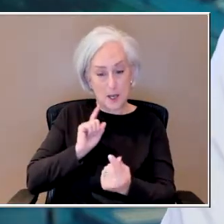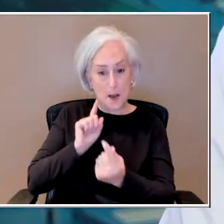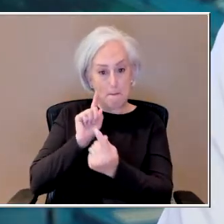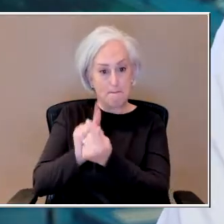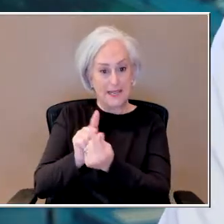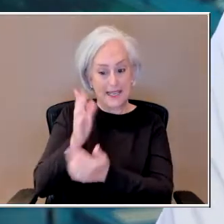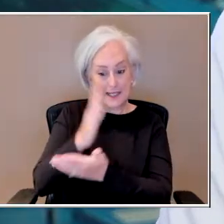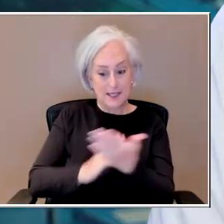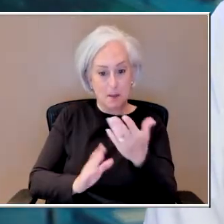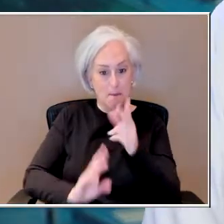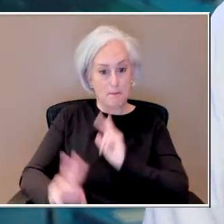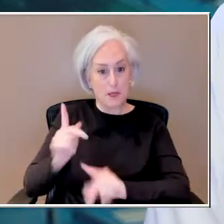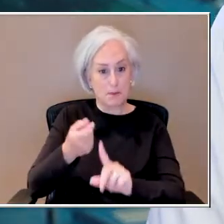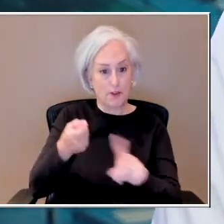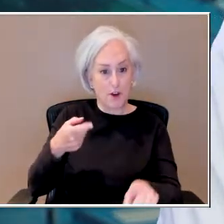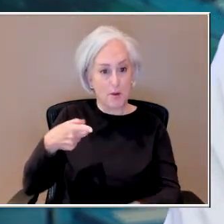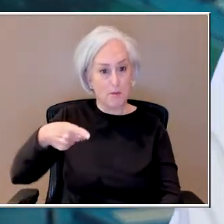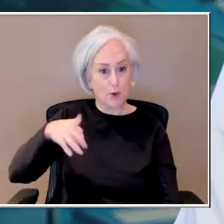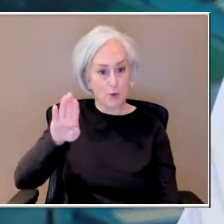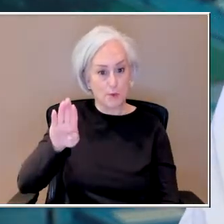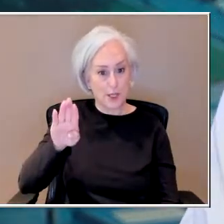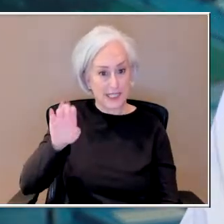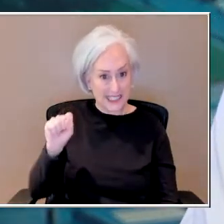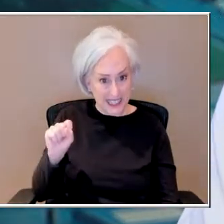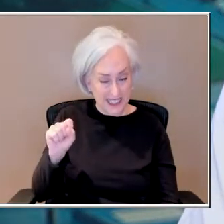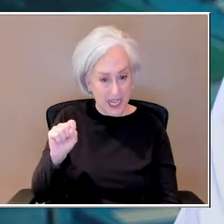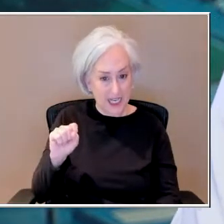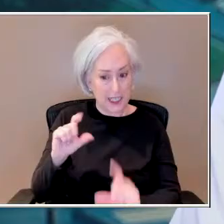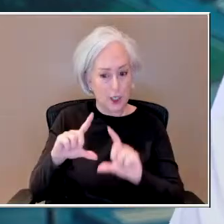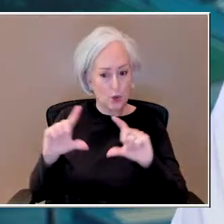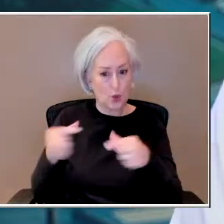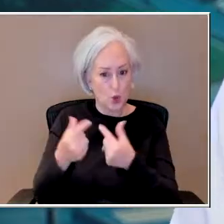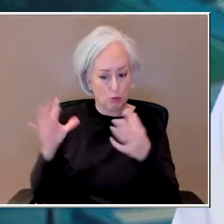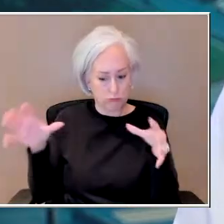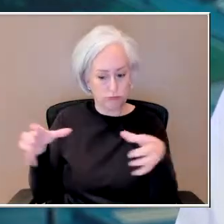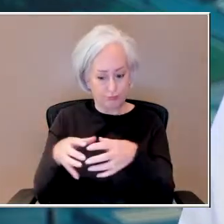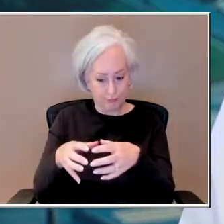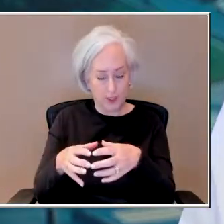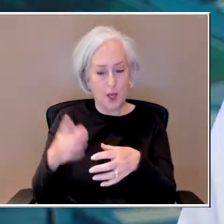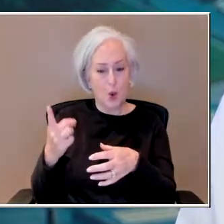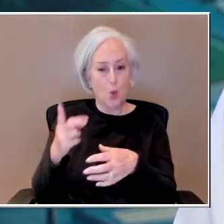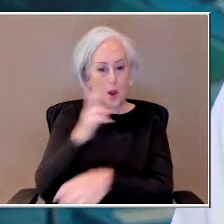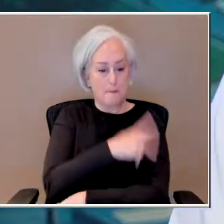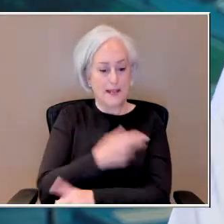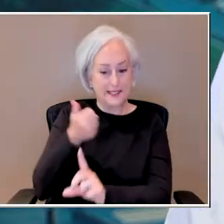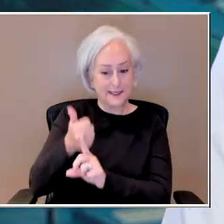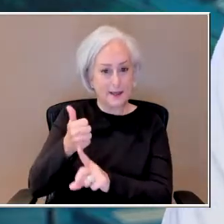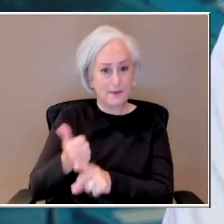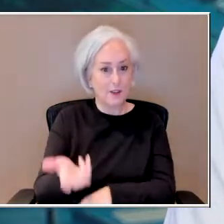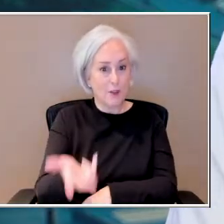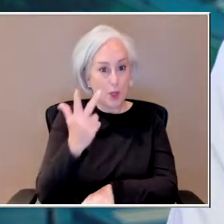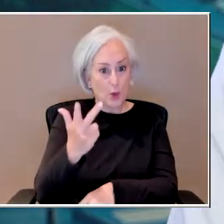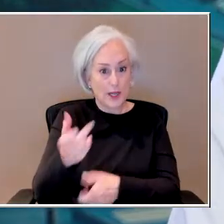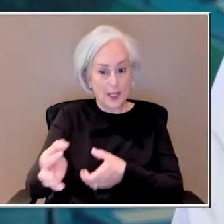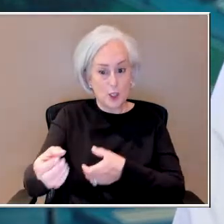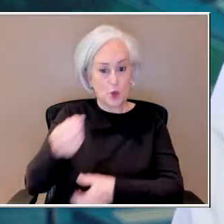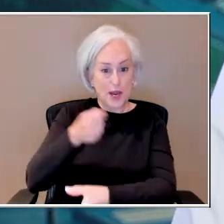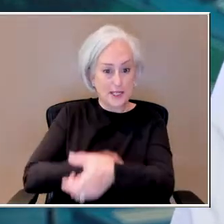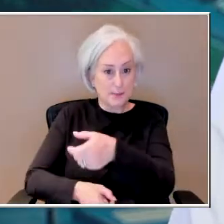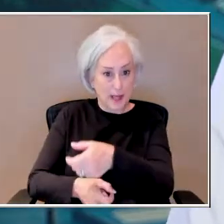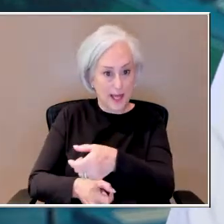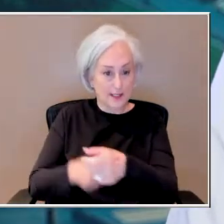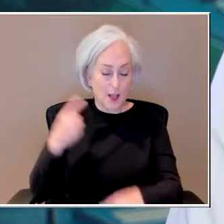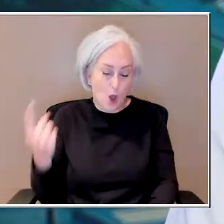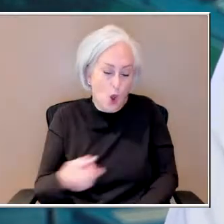Belly Society or groups, that there was a patient that had 3 kidney transplants. So there's always a possibility. On average,